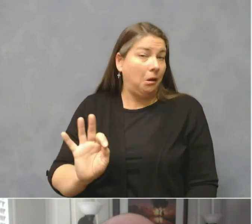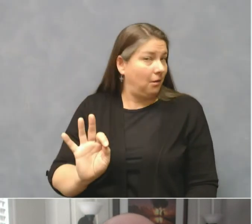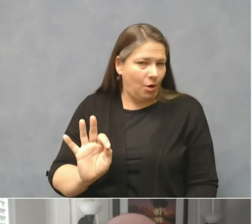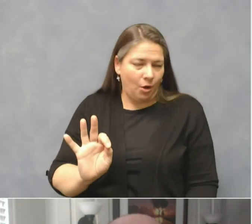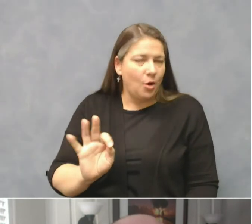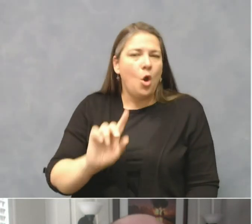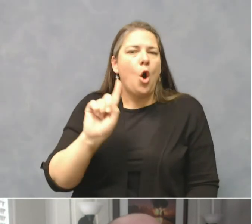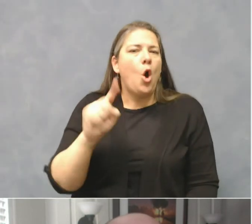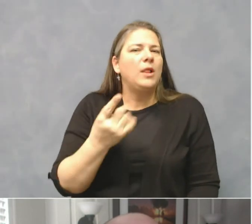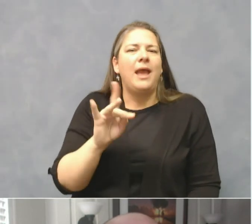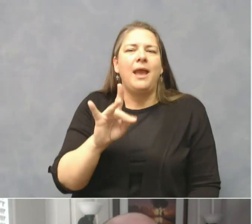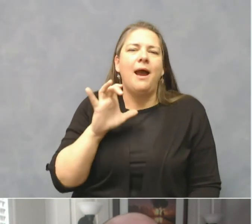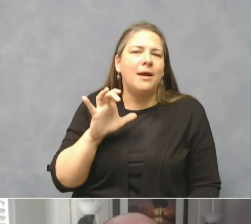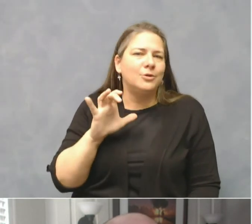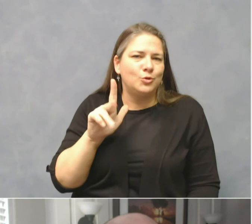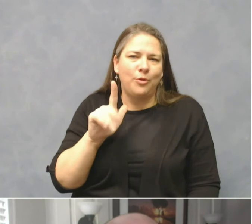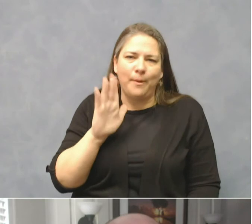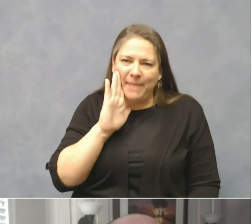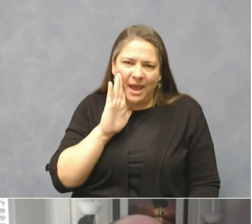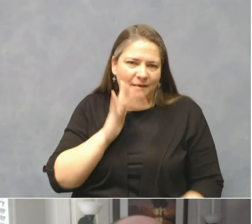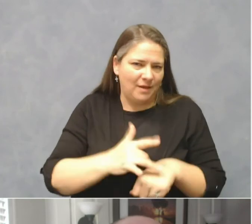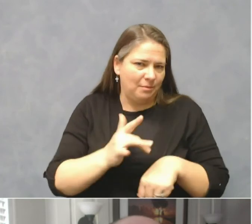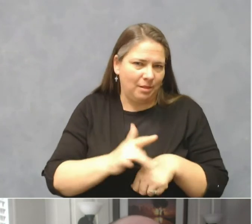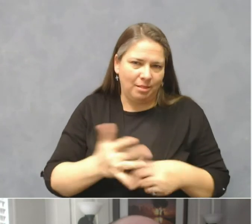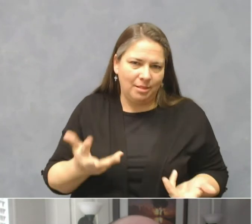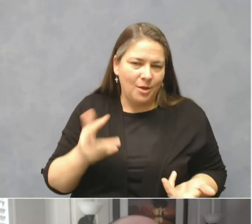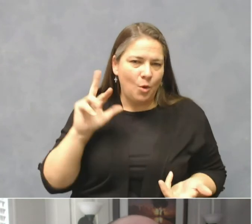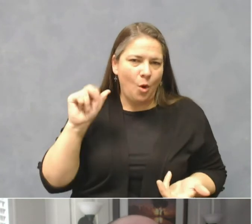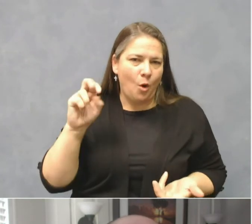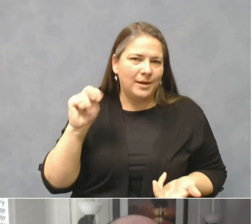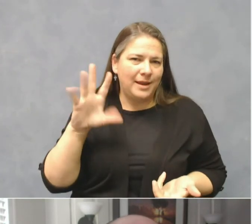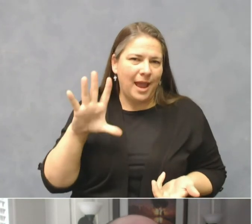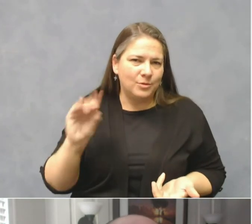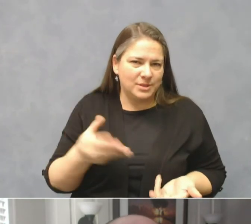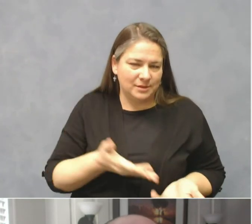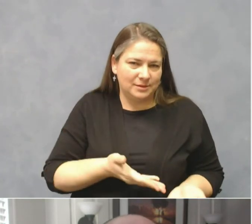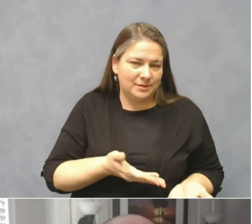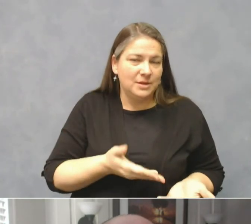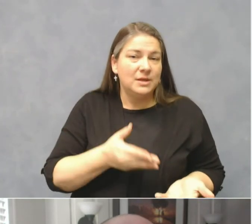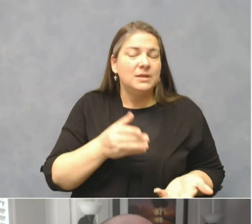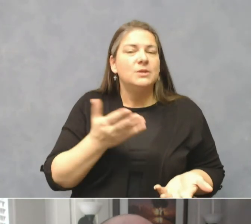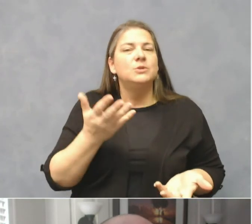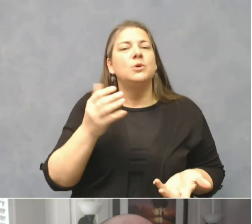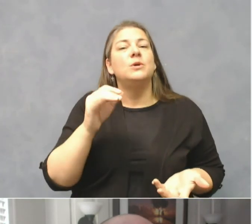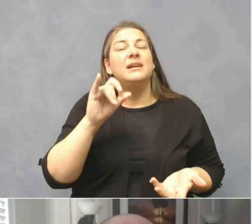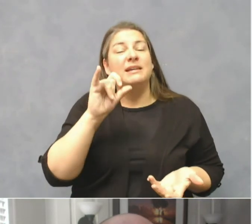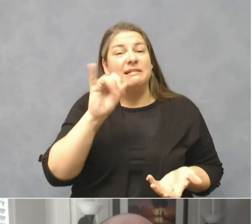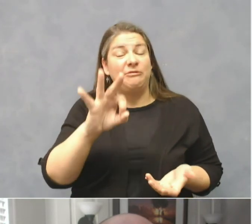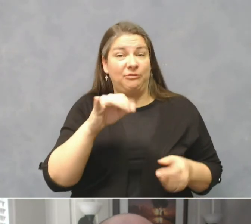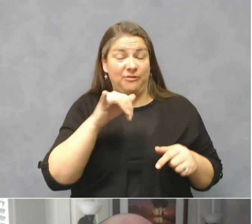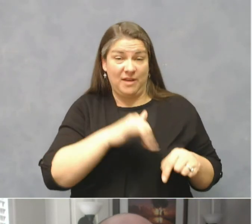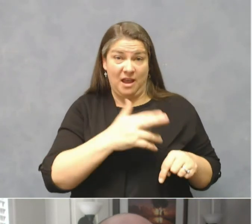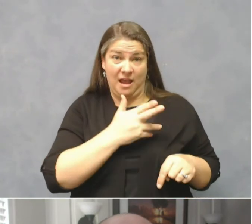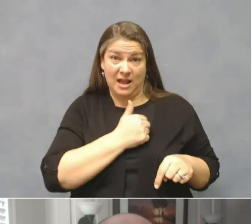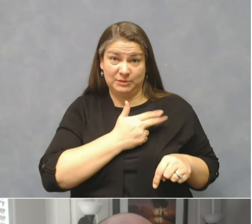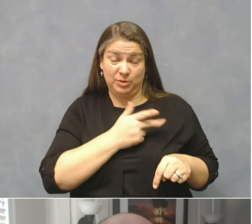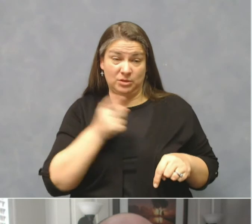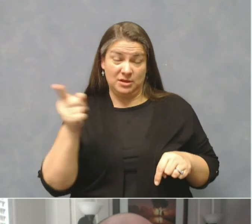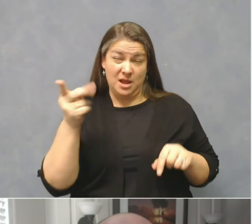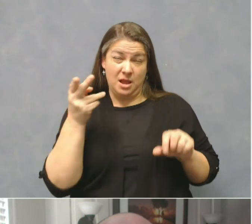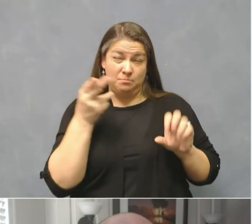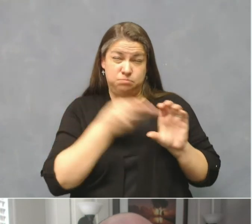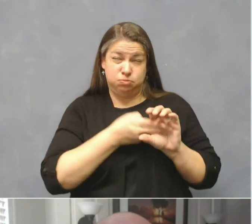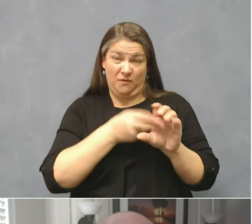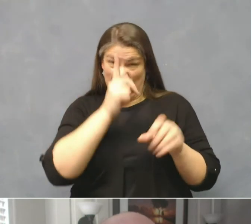4, and that includes Warren County. So if you were to have that many hospitalizations in the hospital for almost 7